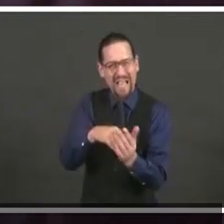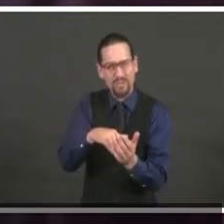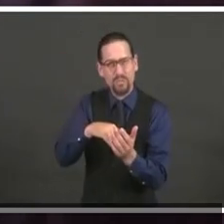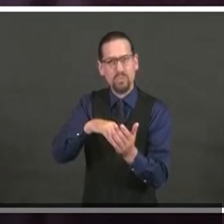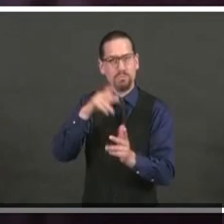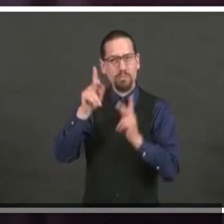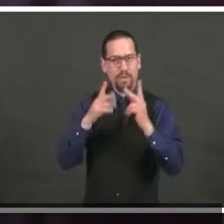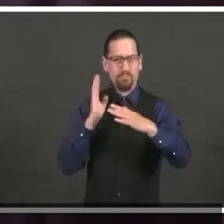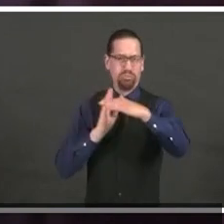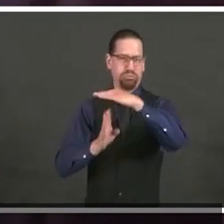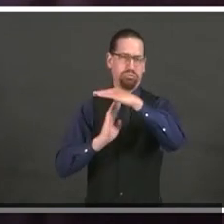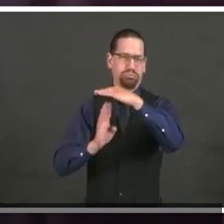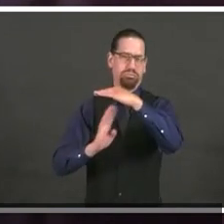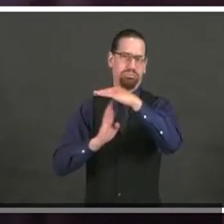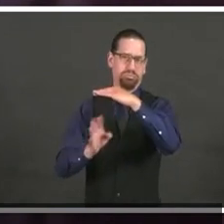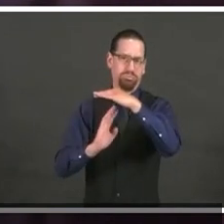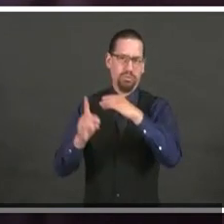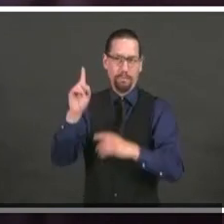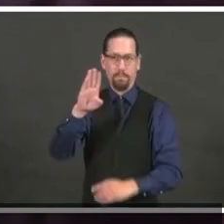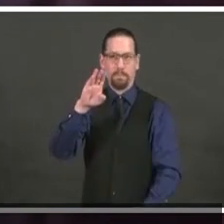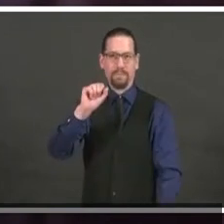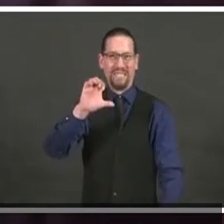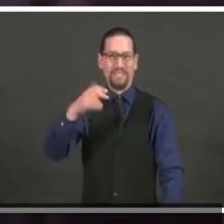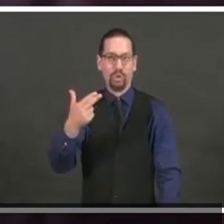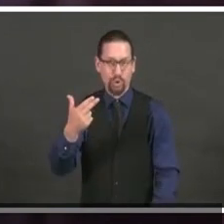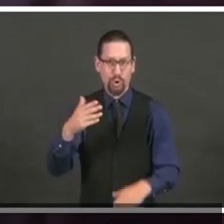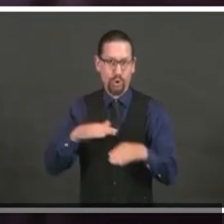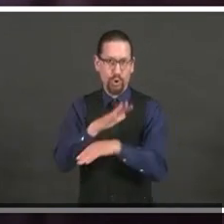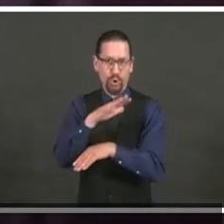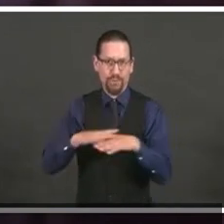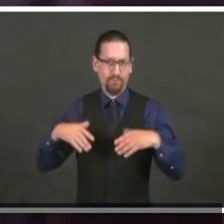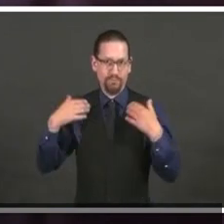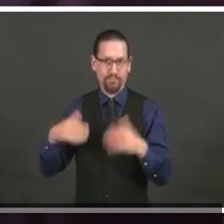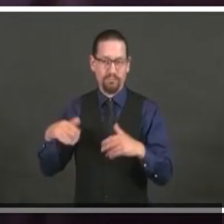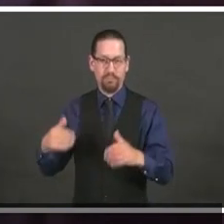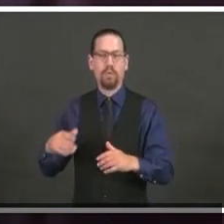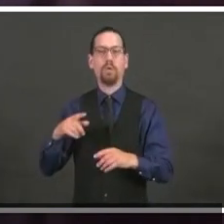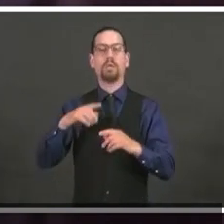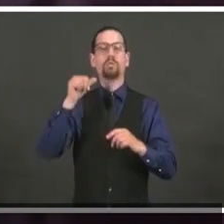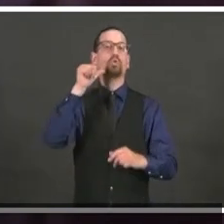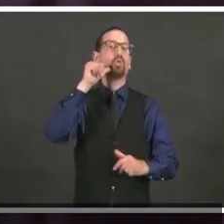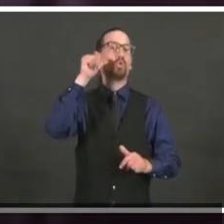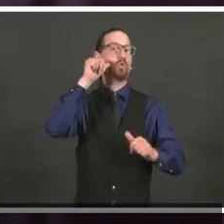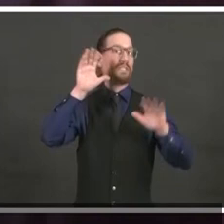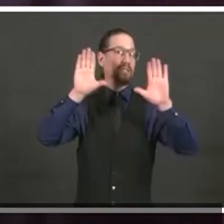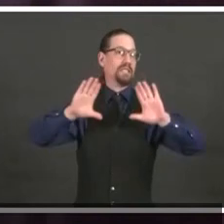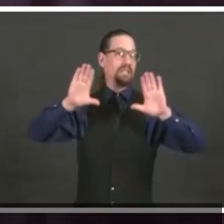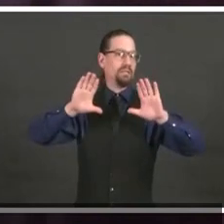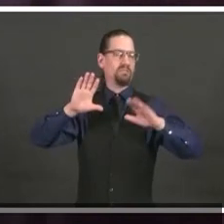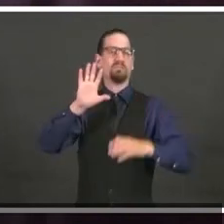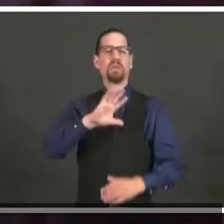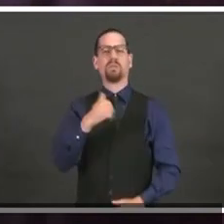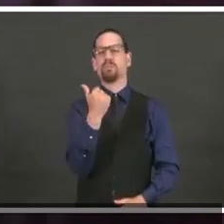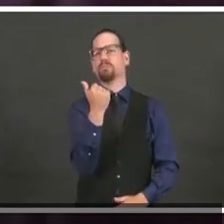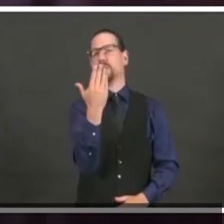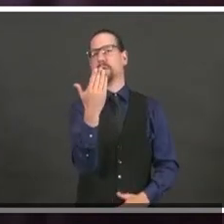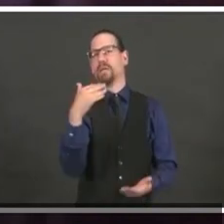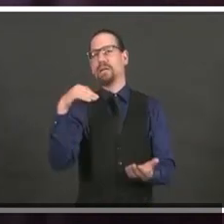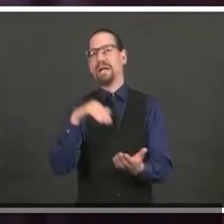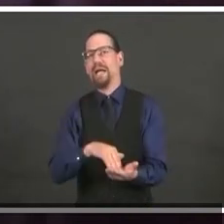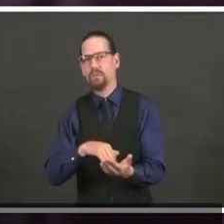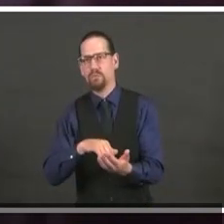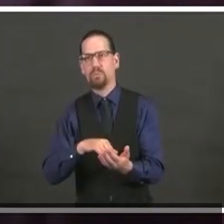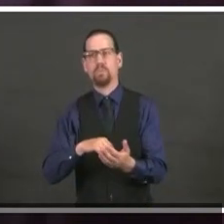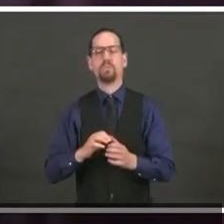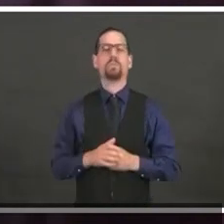closer to 15,000. Throughout the weekend, we did see a lot of people getting dropped off at the beach. I would encourage you to do that